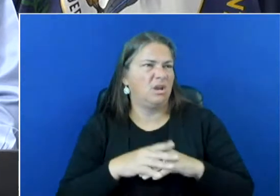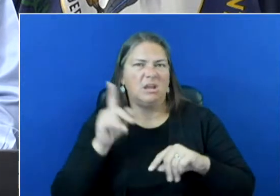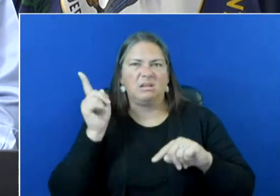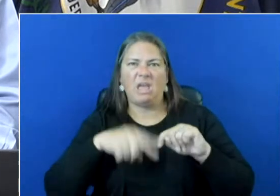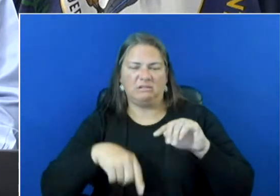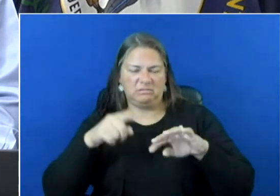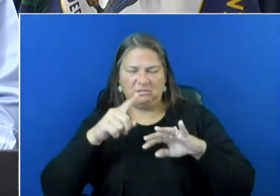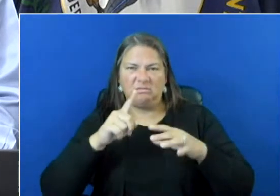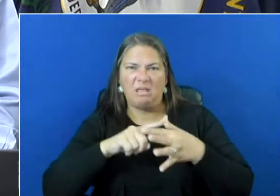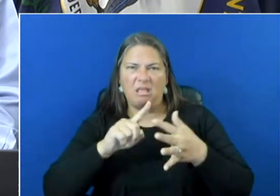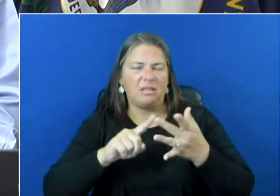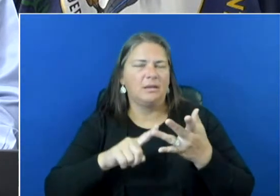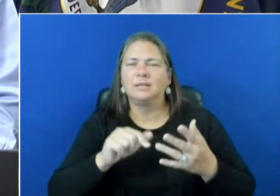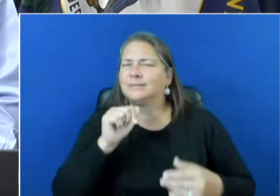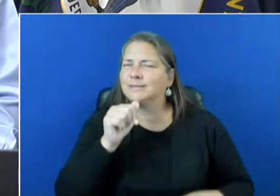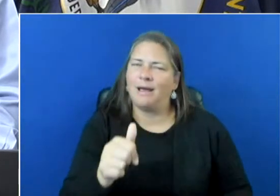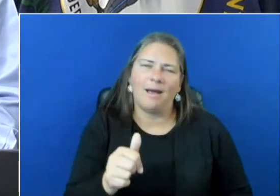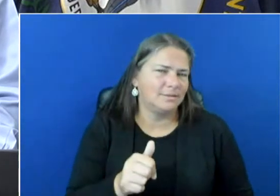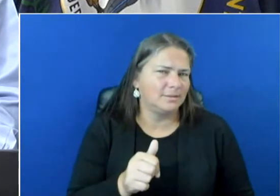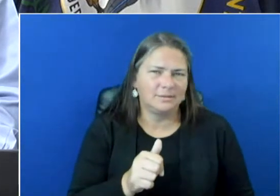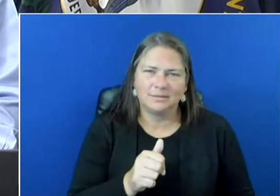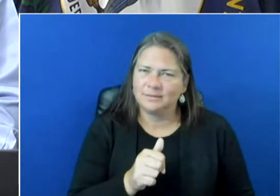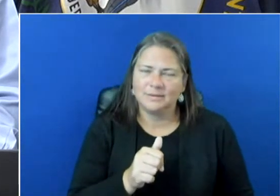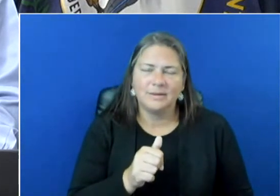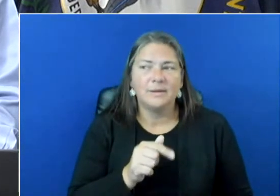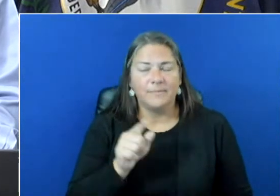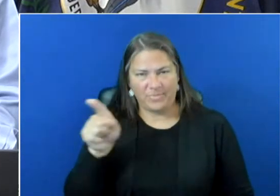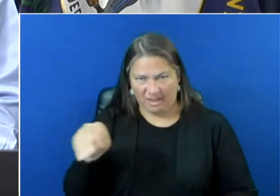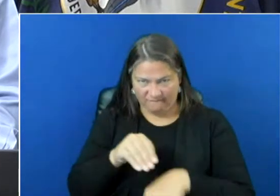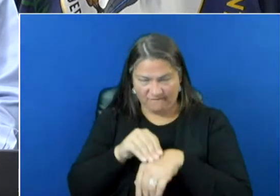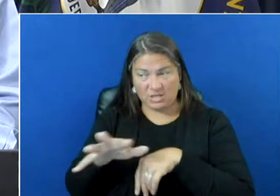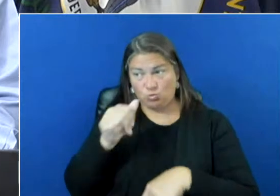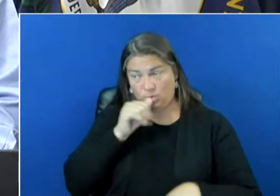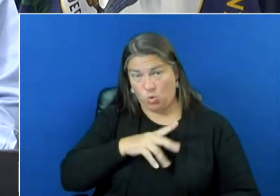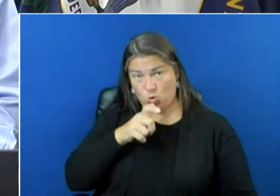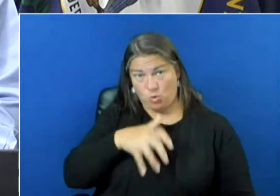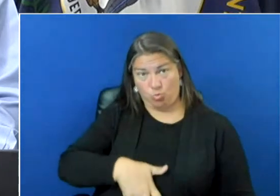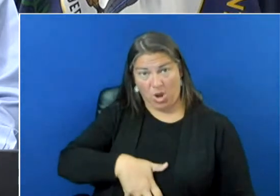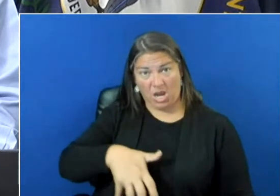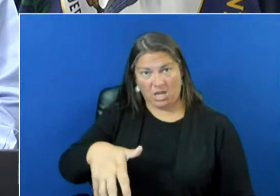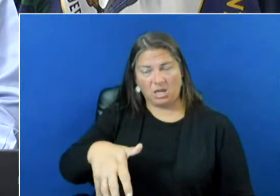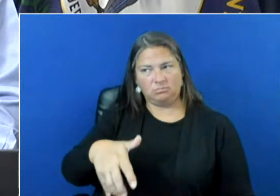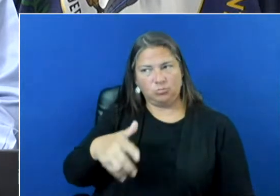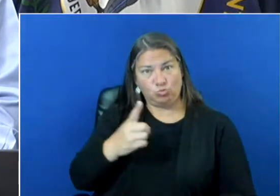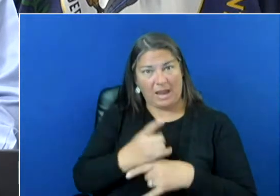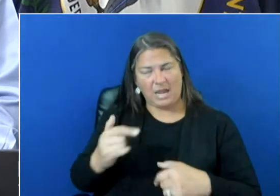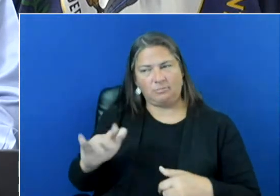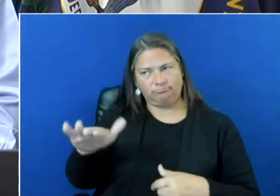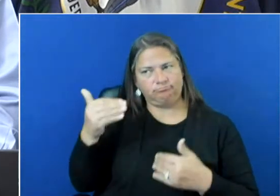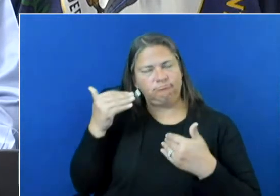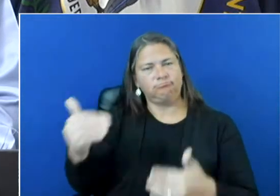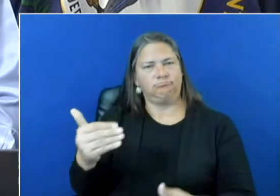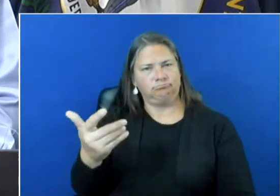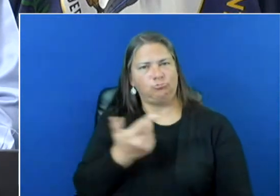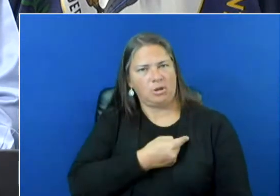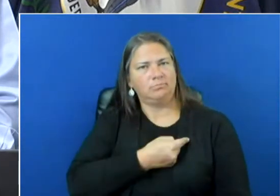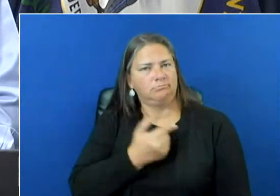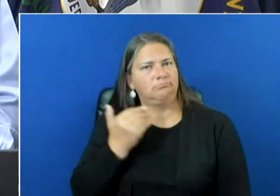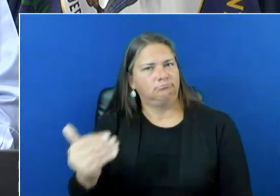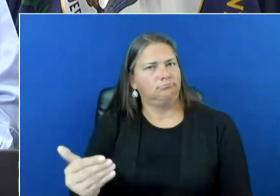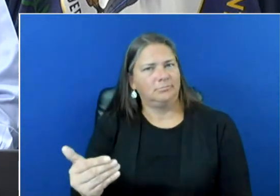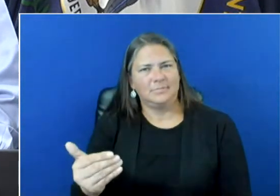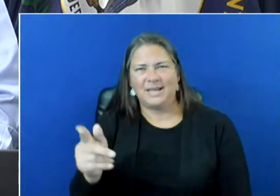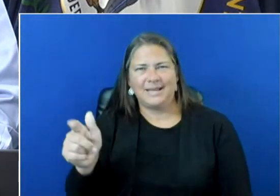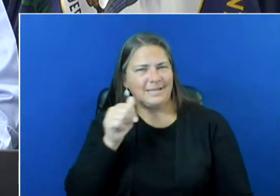They advise it for pregnant women right now. It does not make you